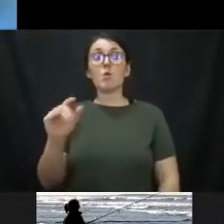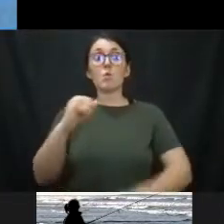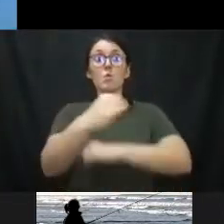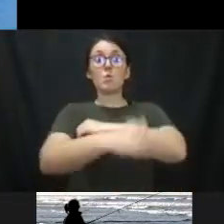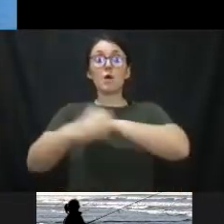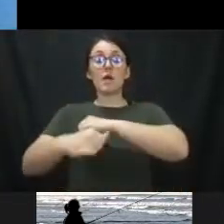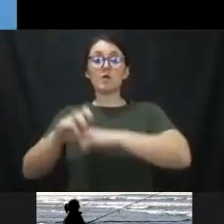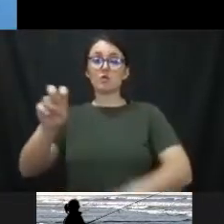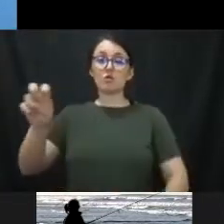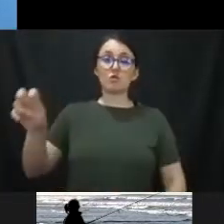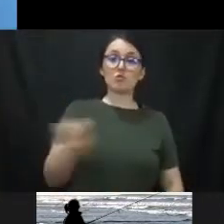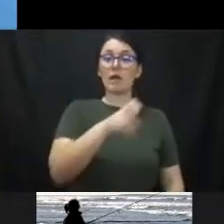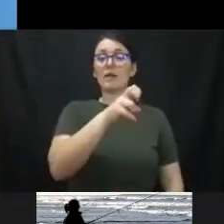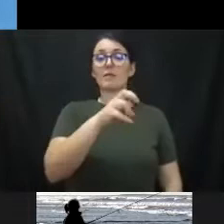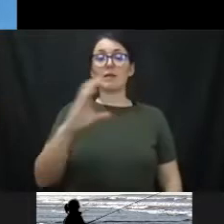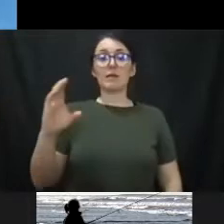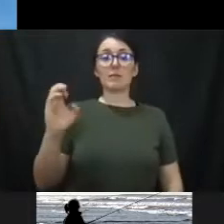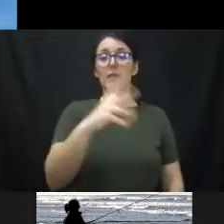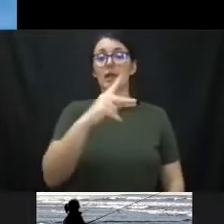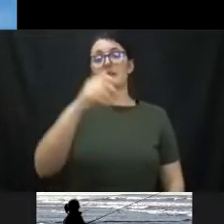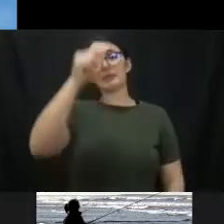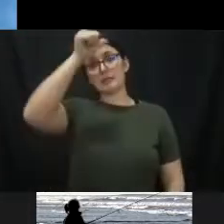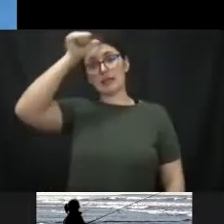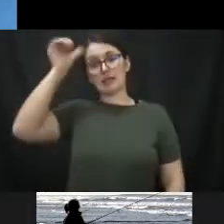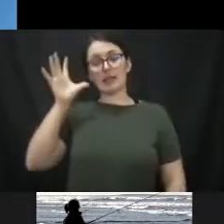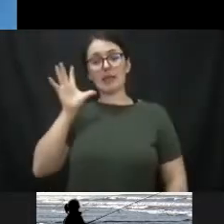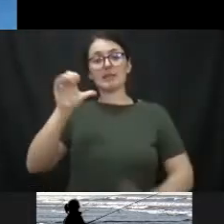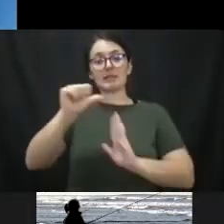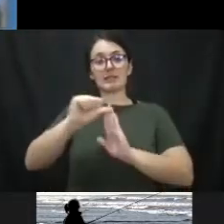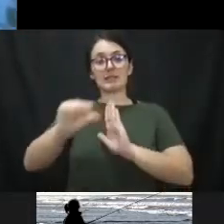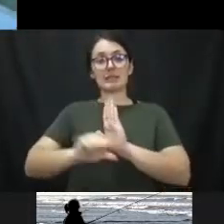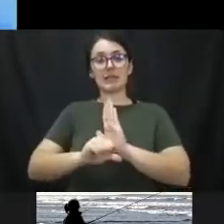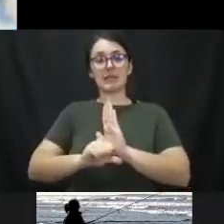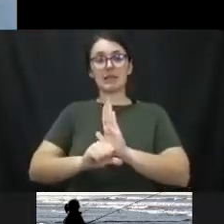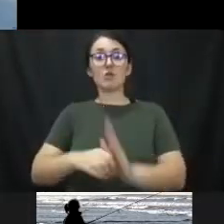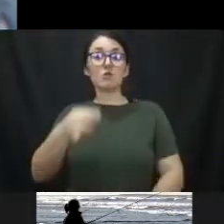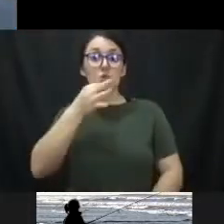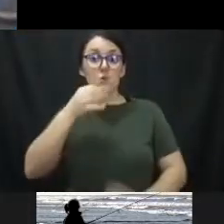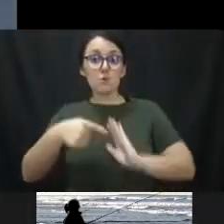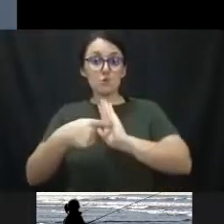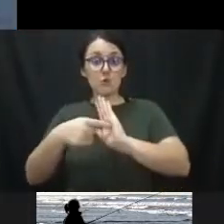to Alaska. And I'll show you on my map here in just a second. And once in Alaska,